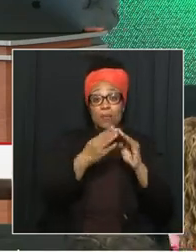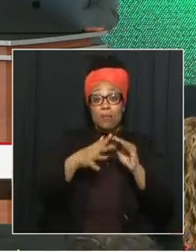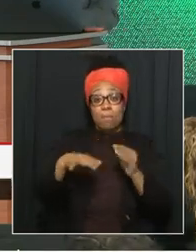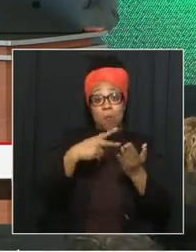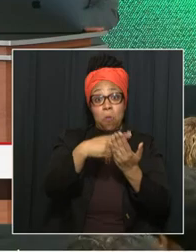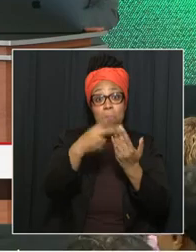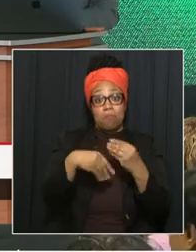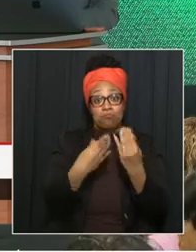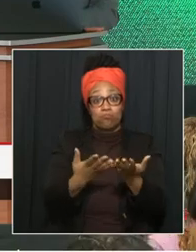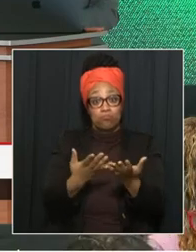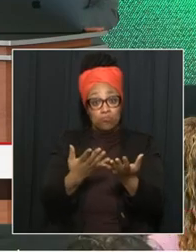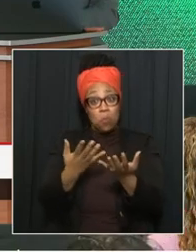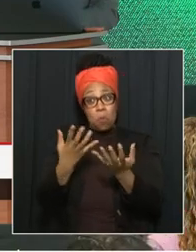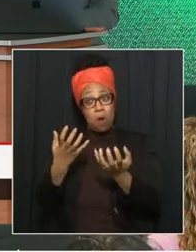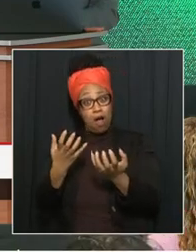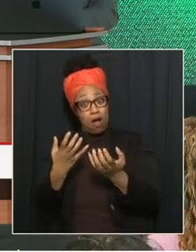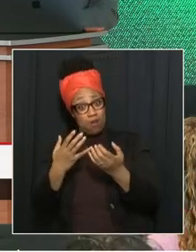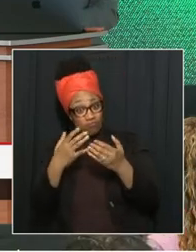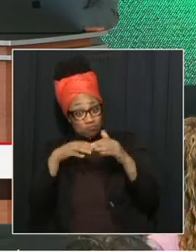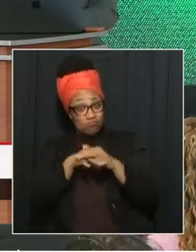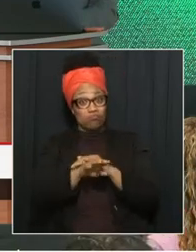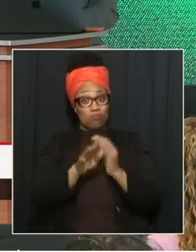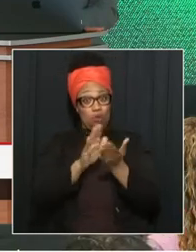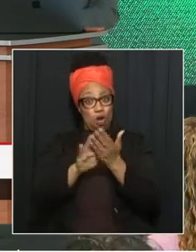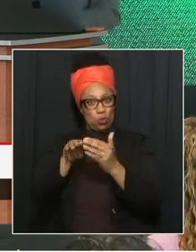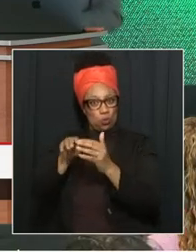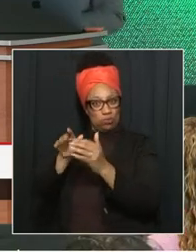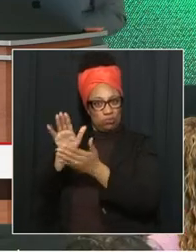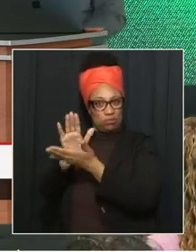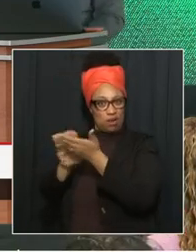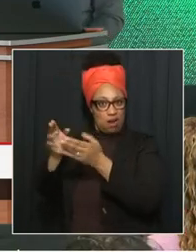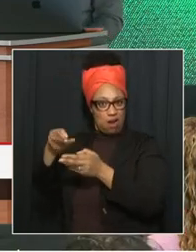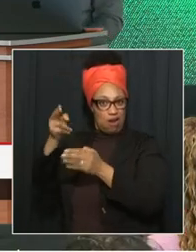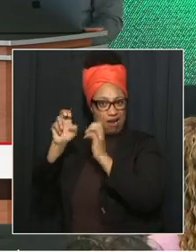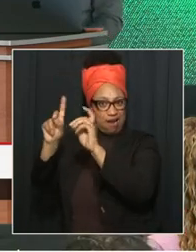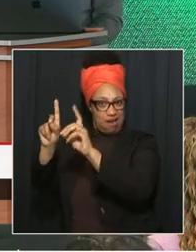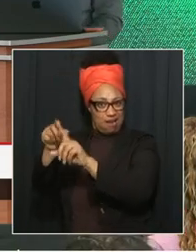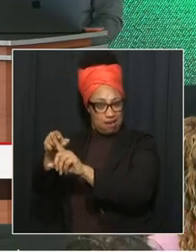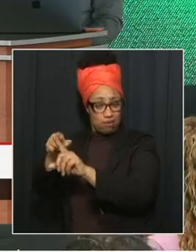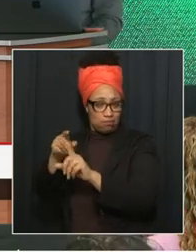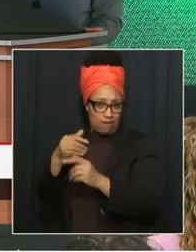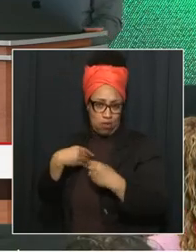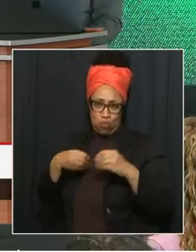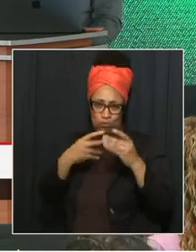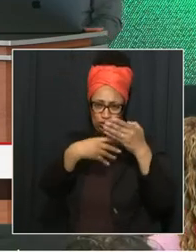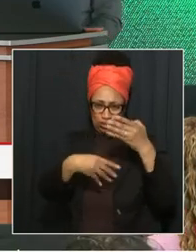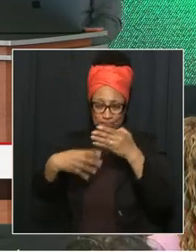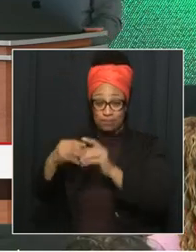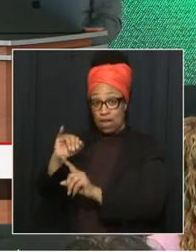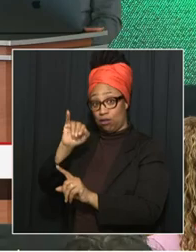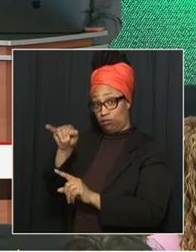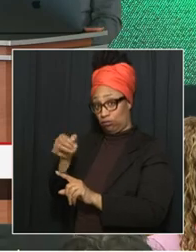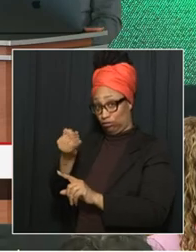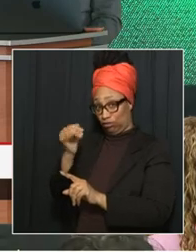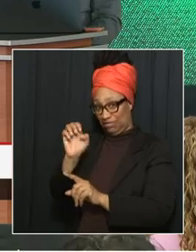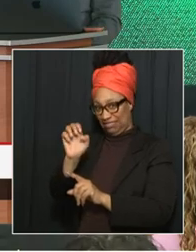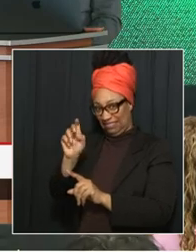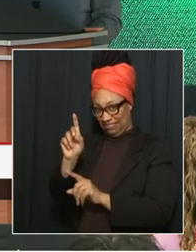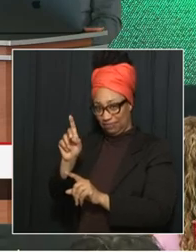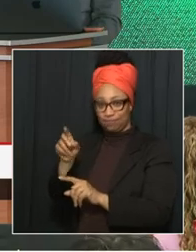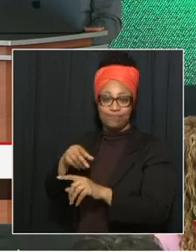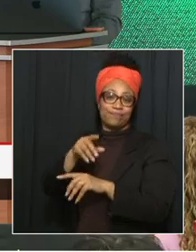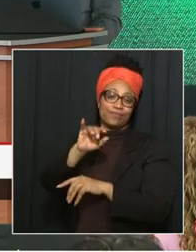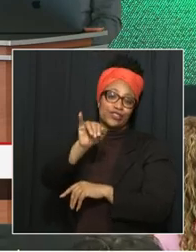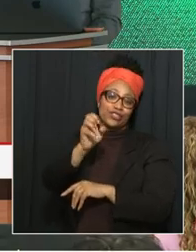programming at our Department of Parks and Recreation facilities that's specifically geared towards seniors. There is a full listing on the